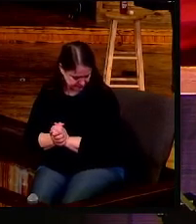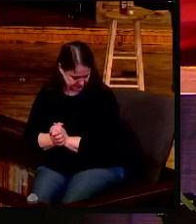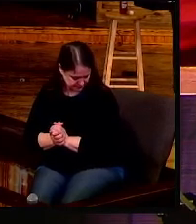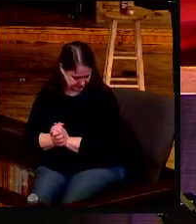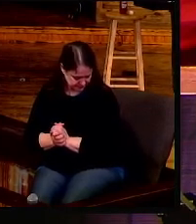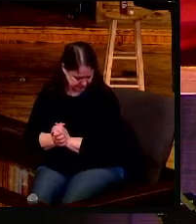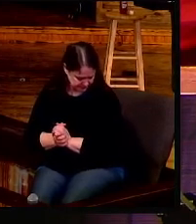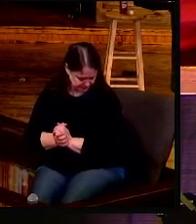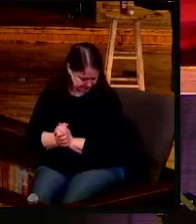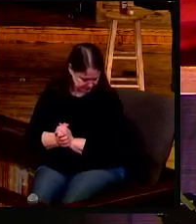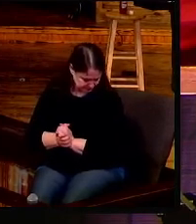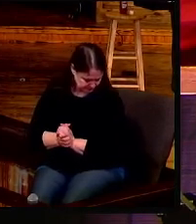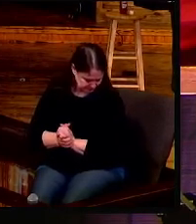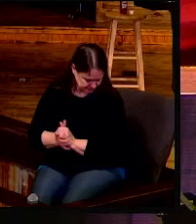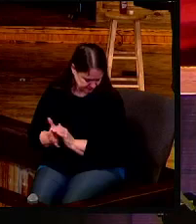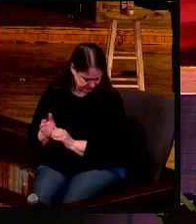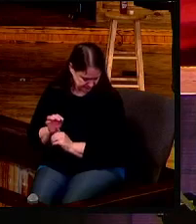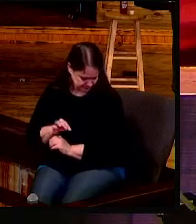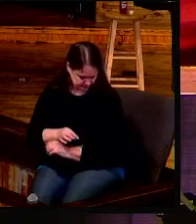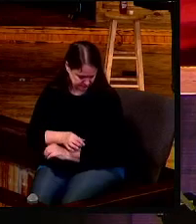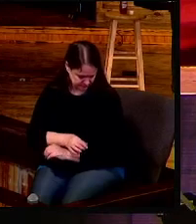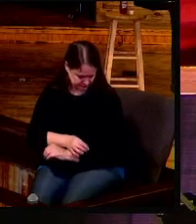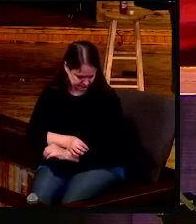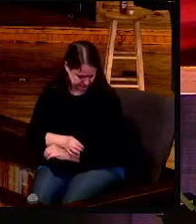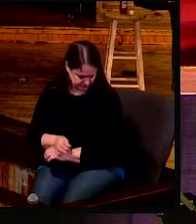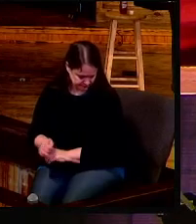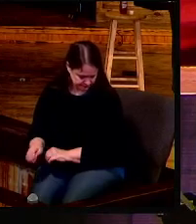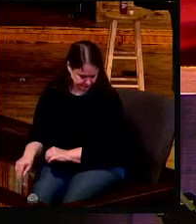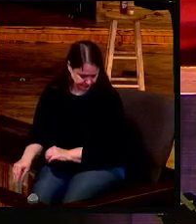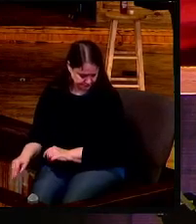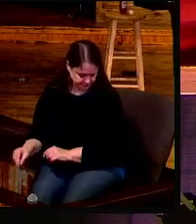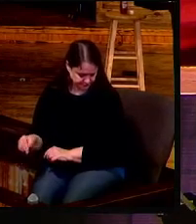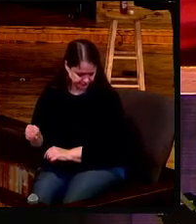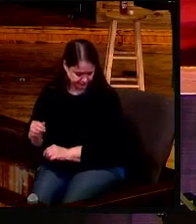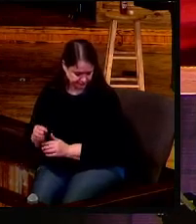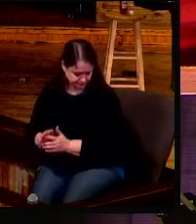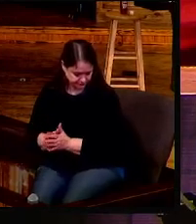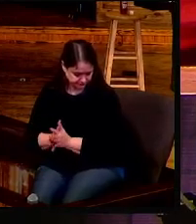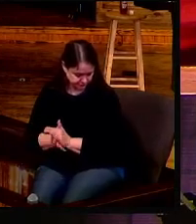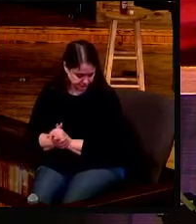the hand. I know I could be a better man.